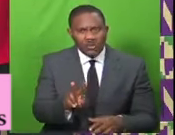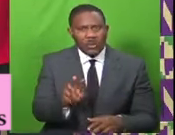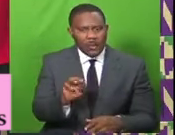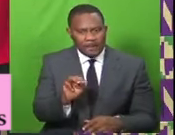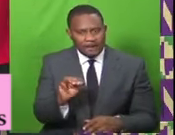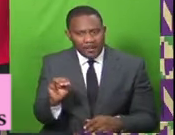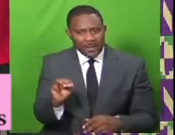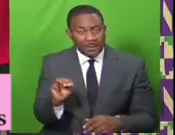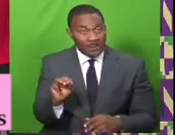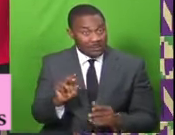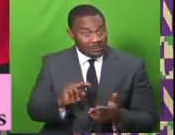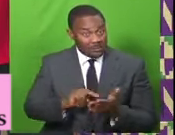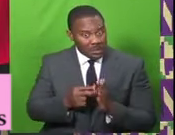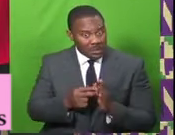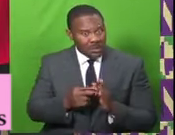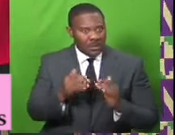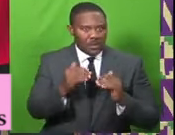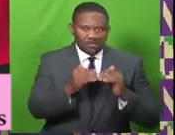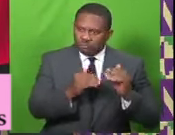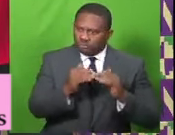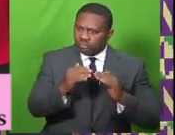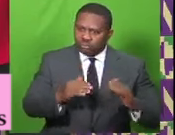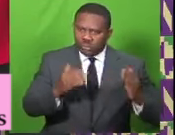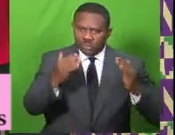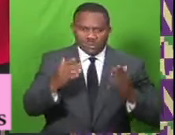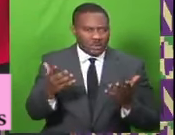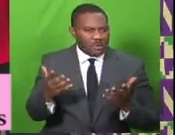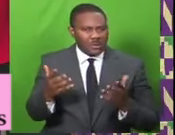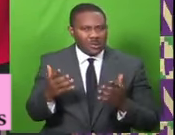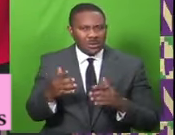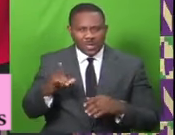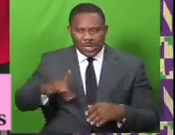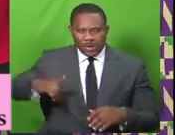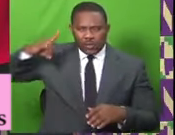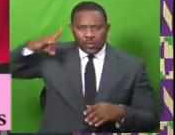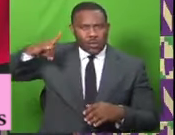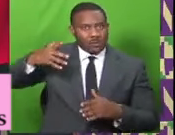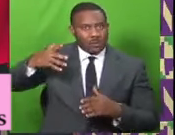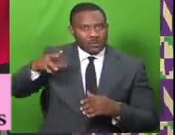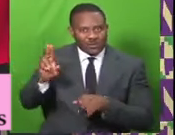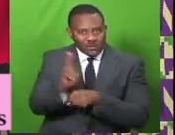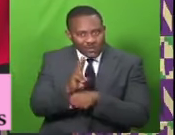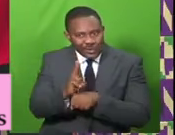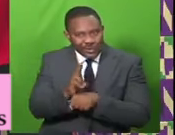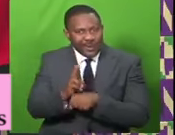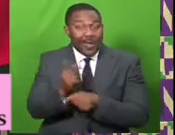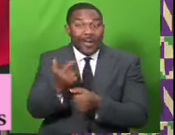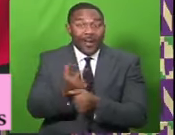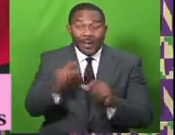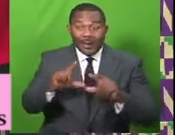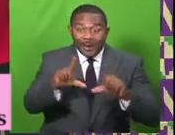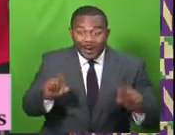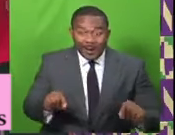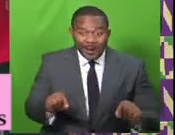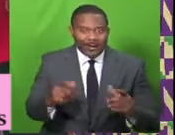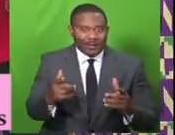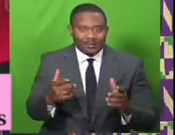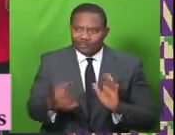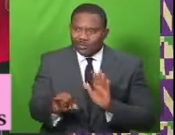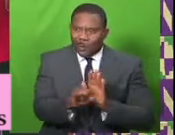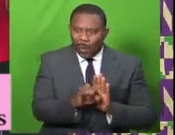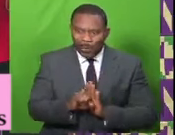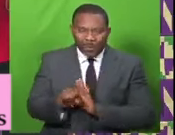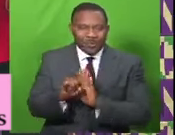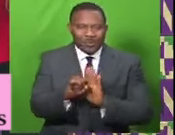growing stock of modern infrastructure, spanning drones to supply medicine, to the Ghana card which identifies each of